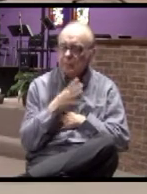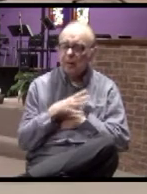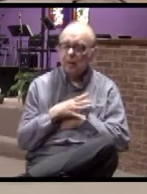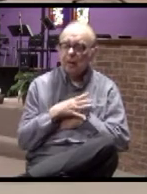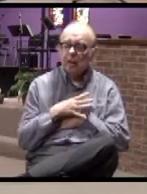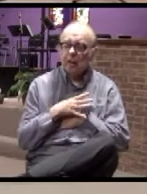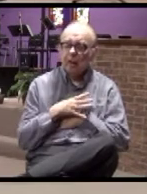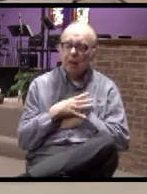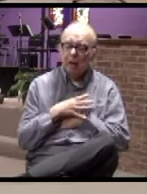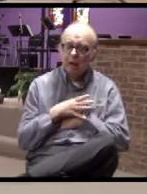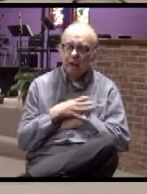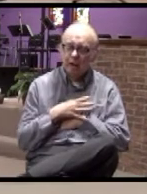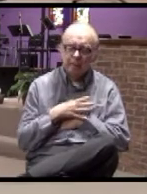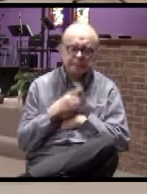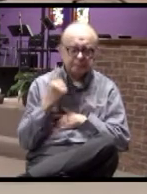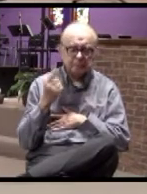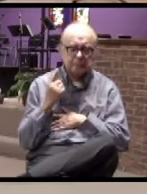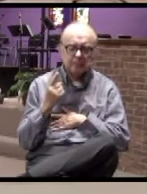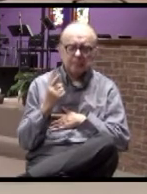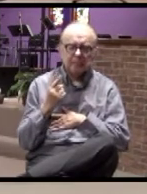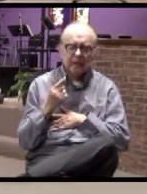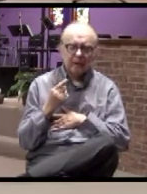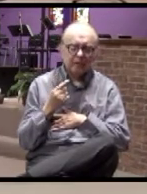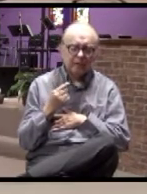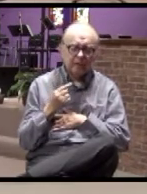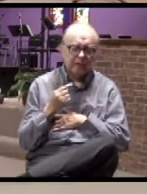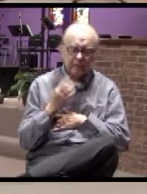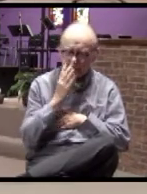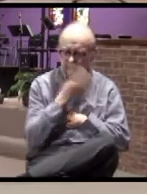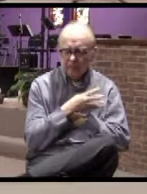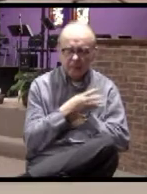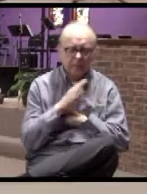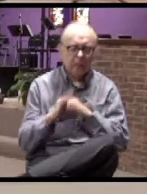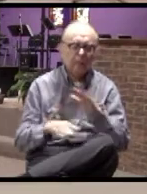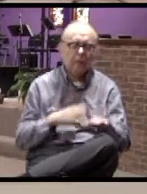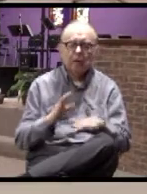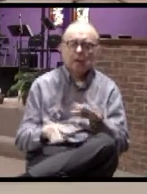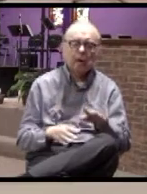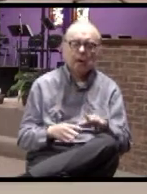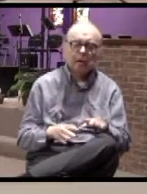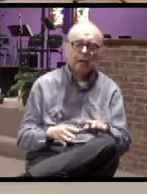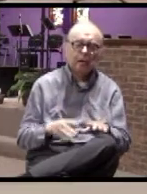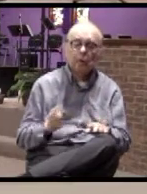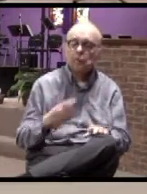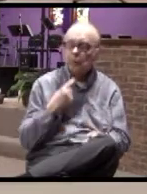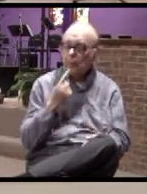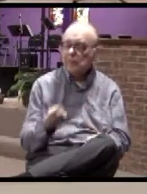And he didn't want her to think that he was ignoring her. So he walked over to her, and here's what he said.